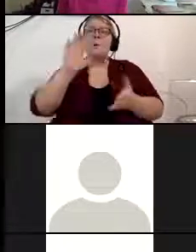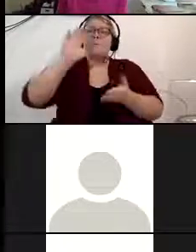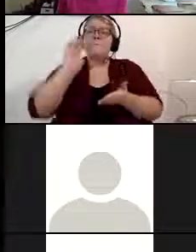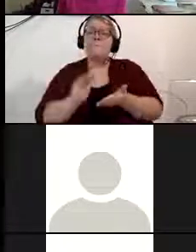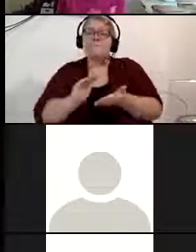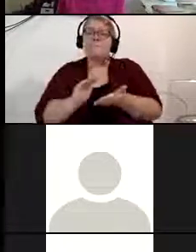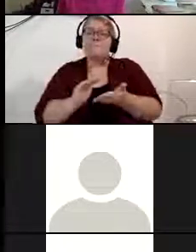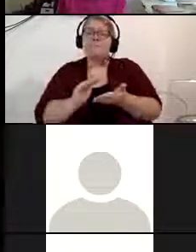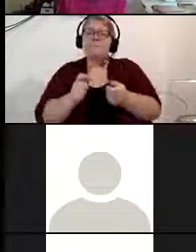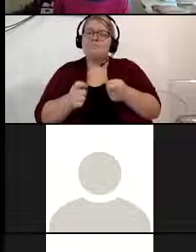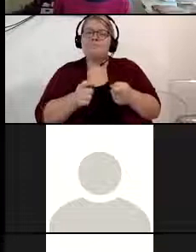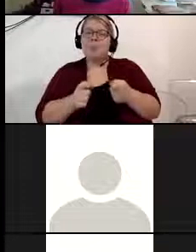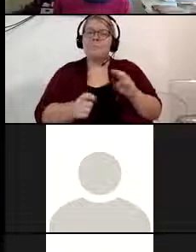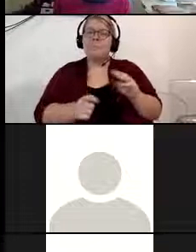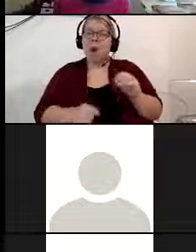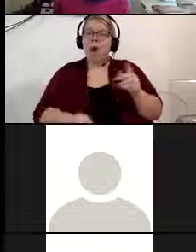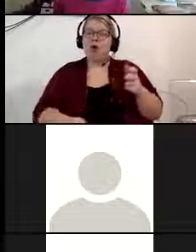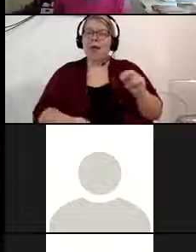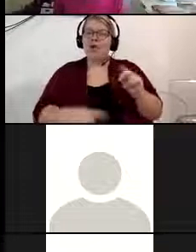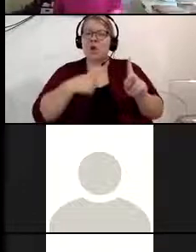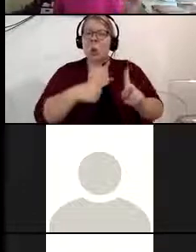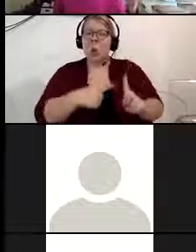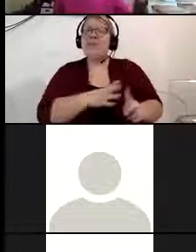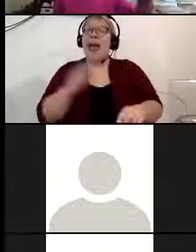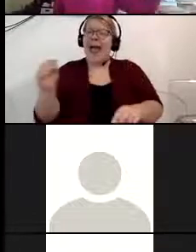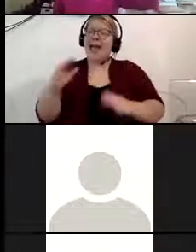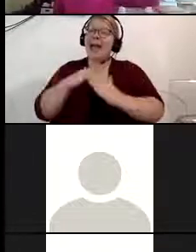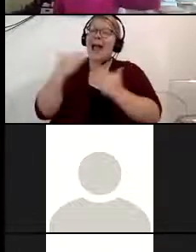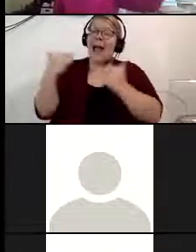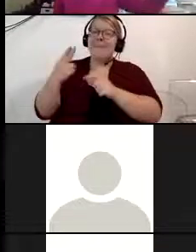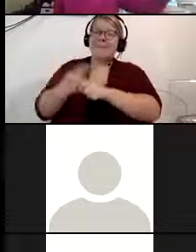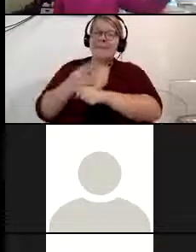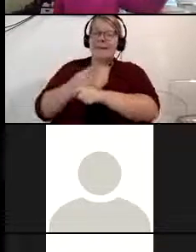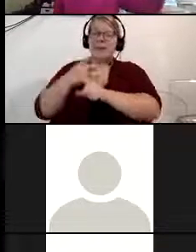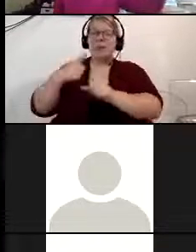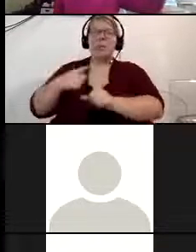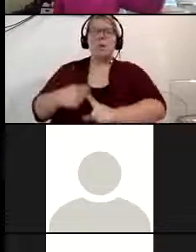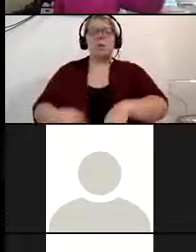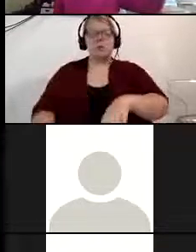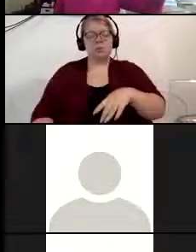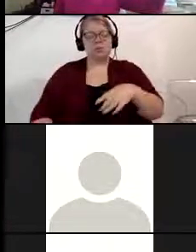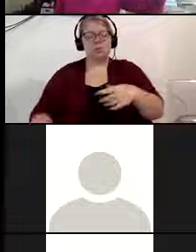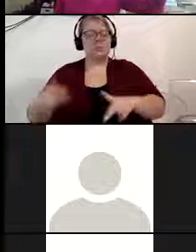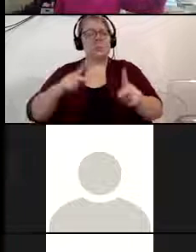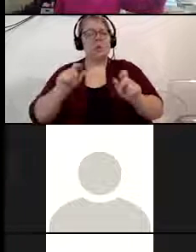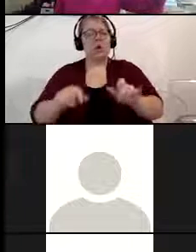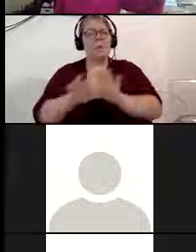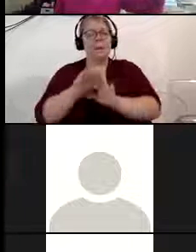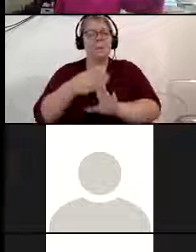as abstinence goals. This lovely study had people pick pre-treatment whether they wanted